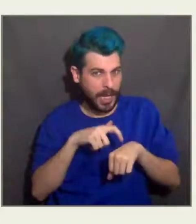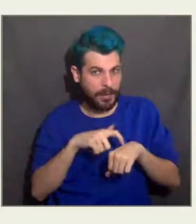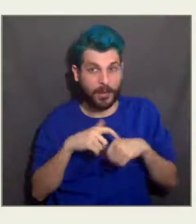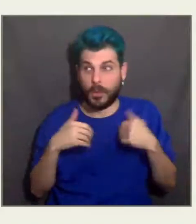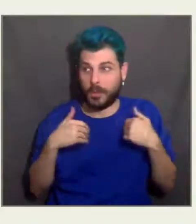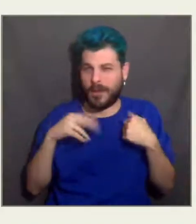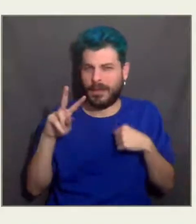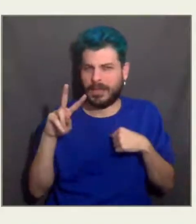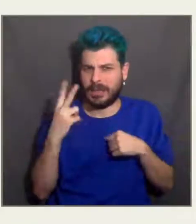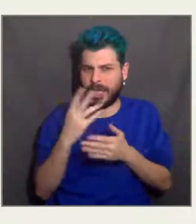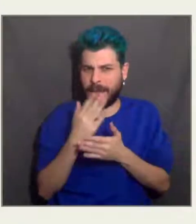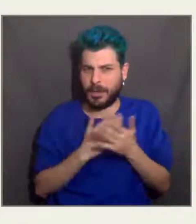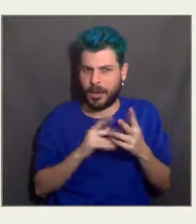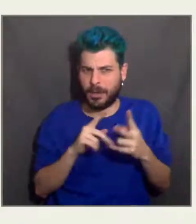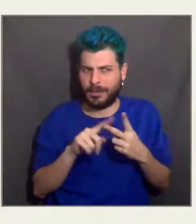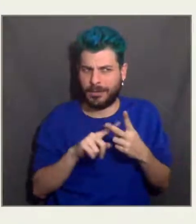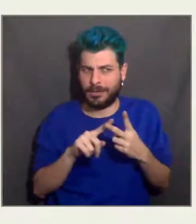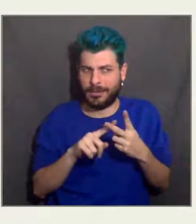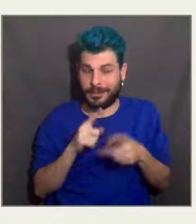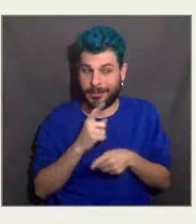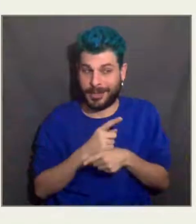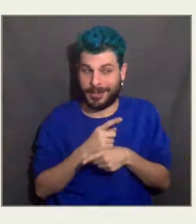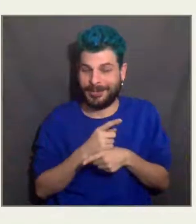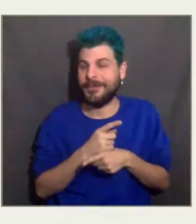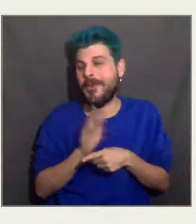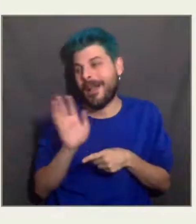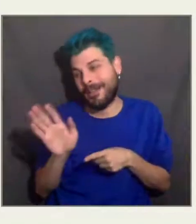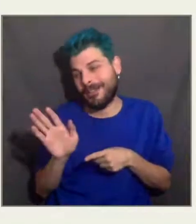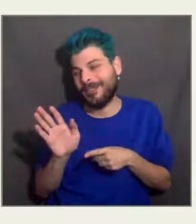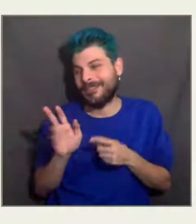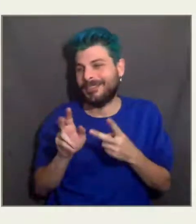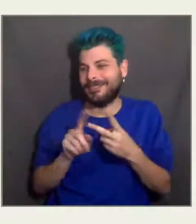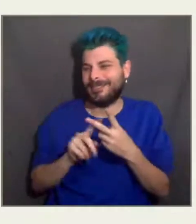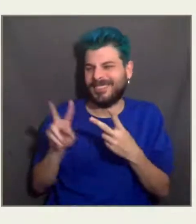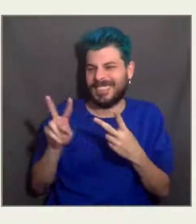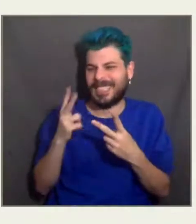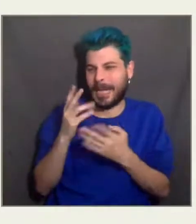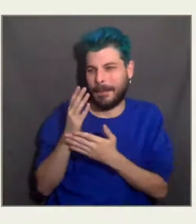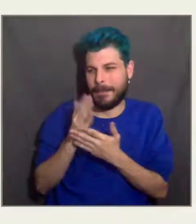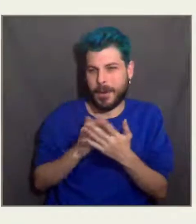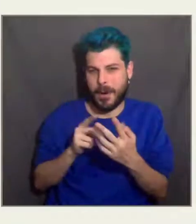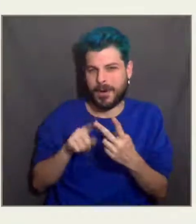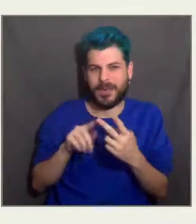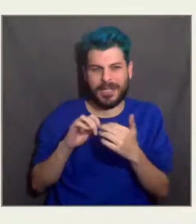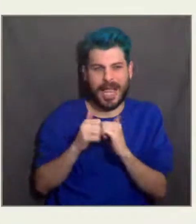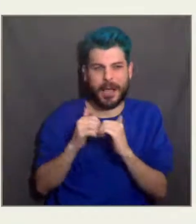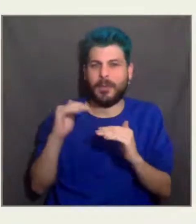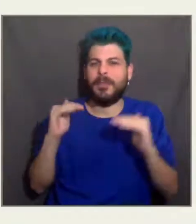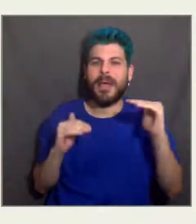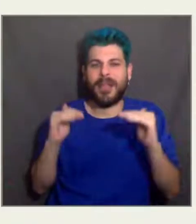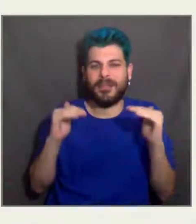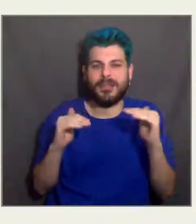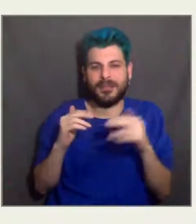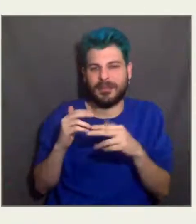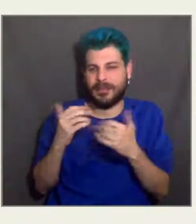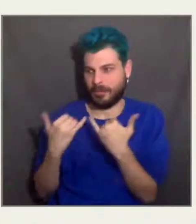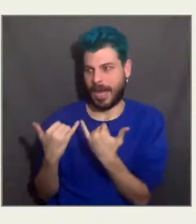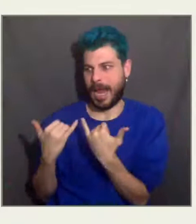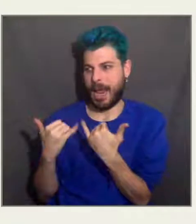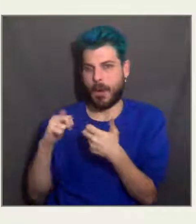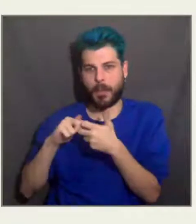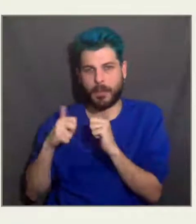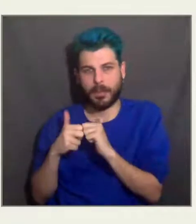question, though. Well, the second part of my question was the how do we balance the short-term issues? The stuff